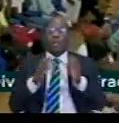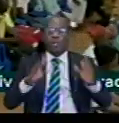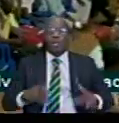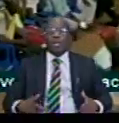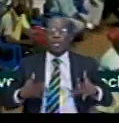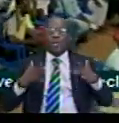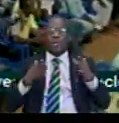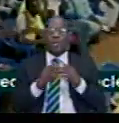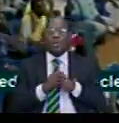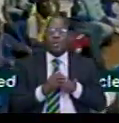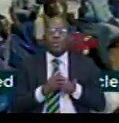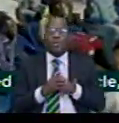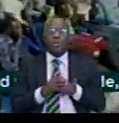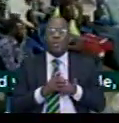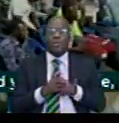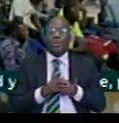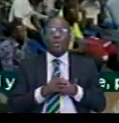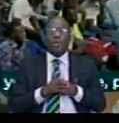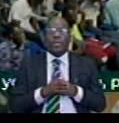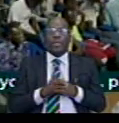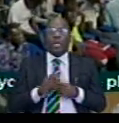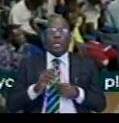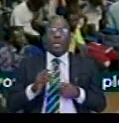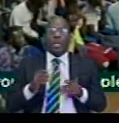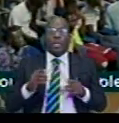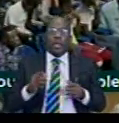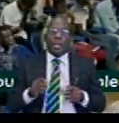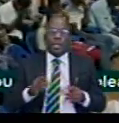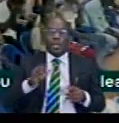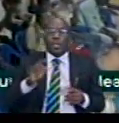Écoutons le témoignage. Let's listen to the next testifier.